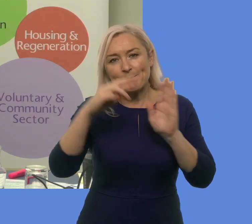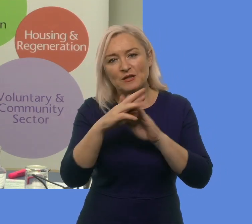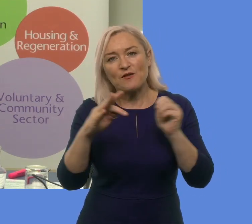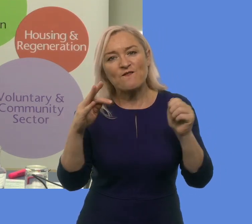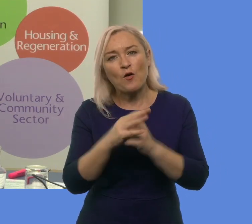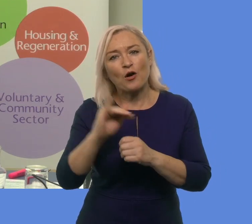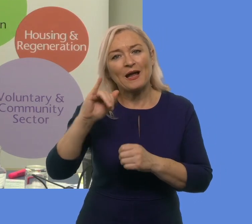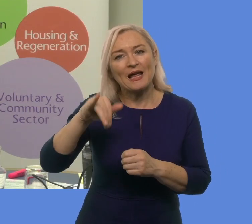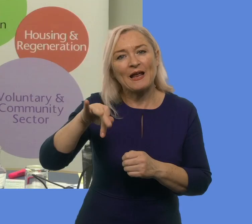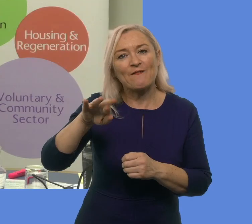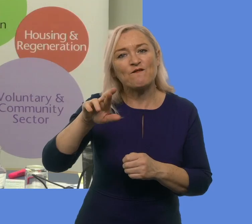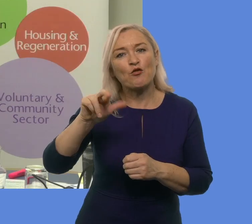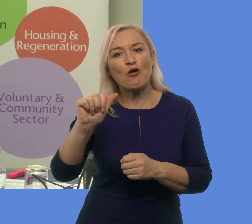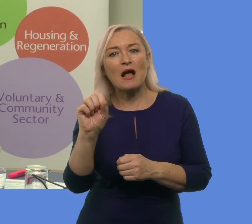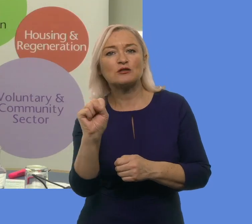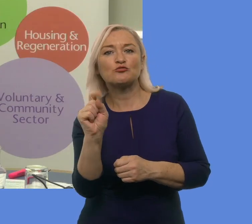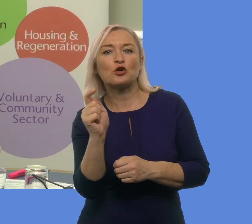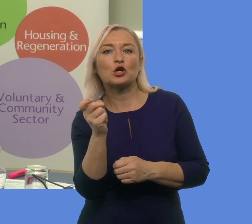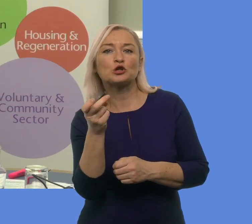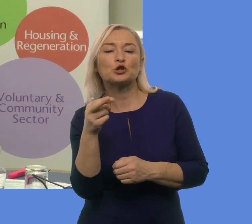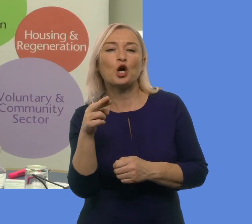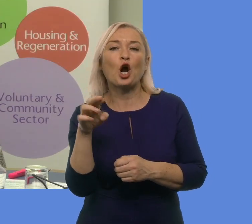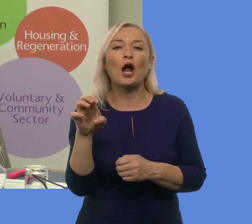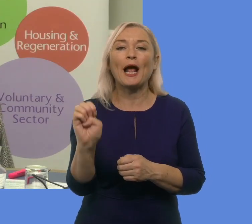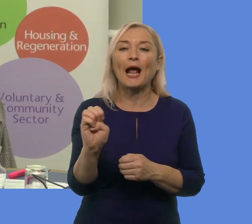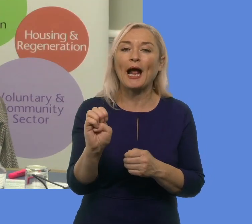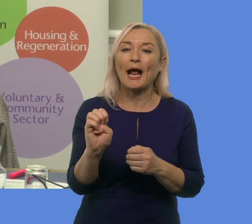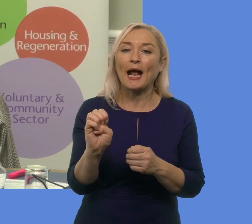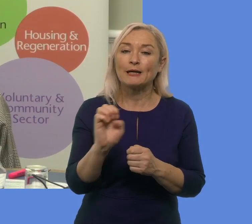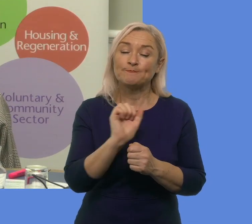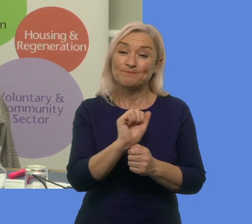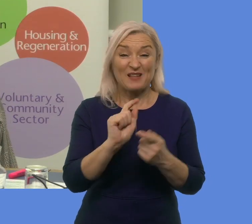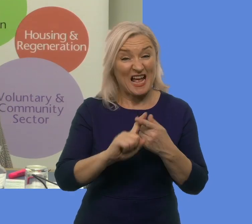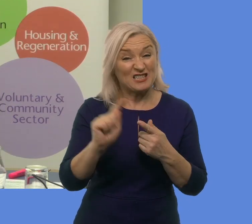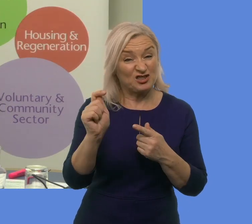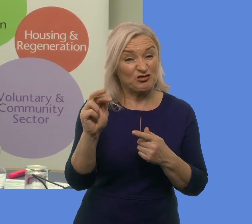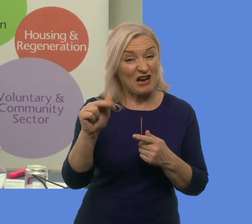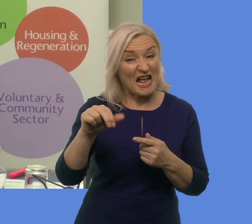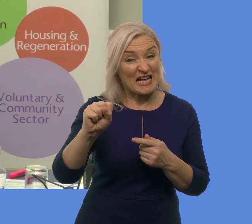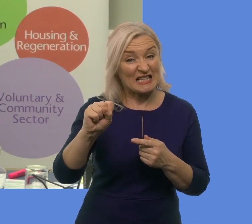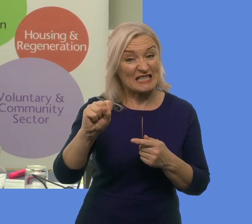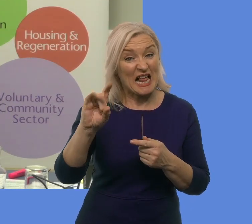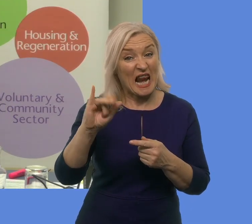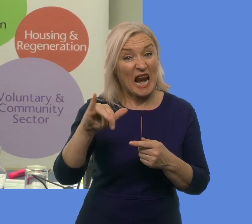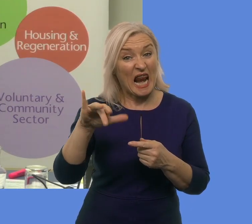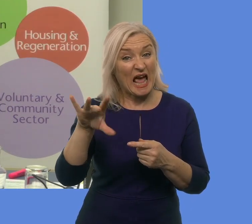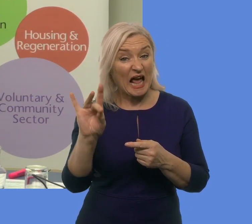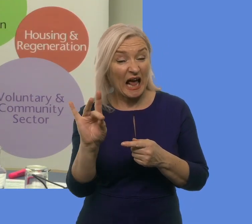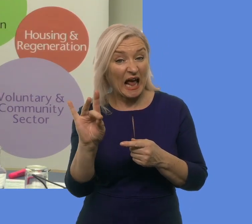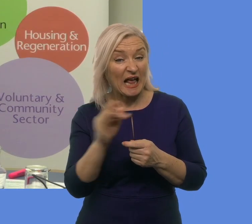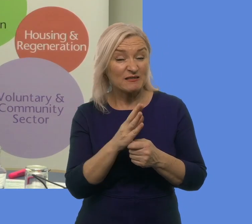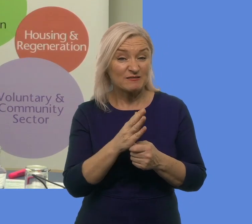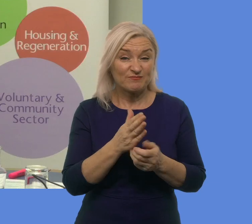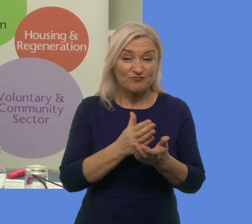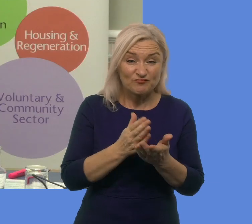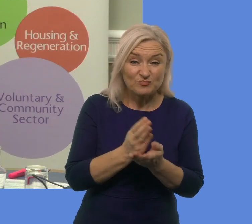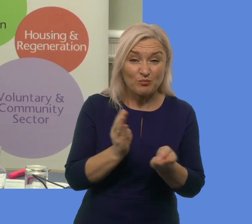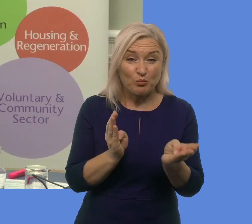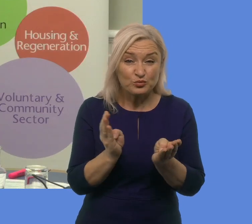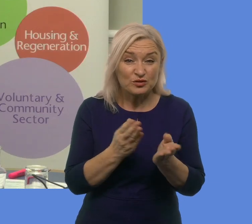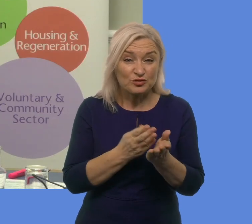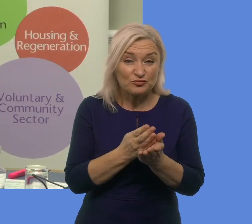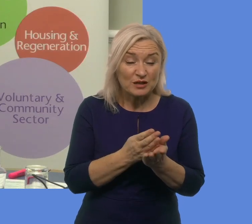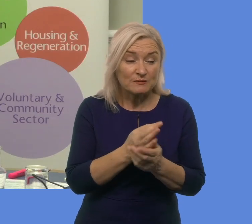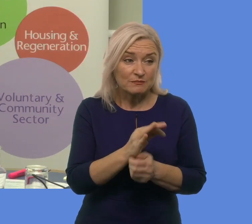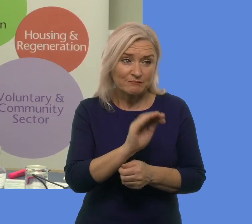pictorial signage be included in public transport stations, and that conductors and staff receive deaf and deaf-blind awareness training. I